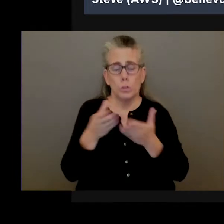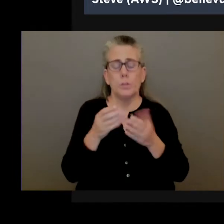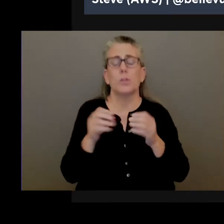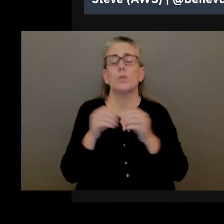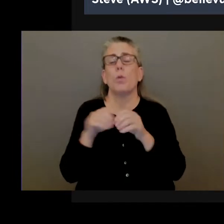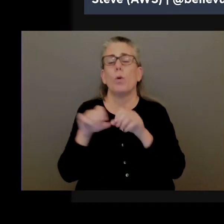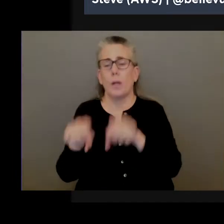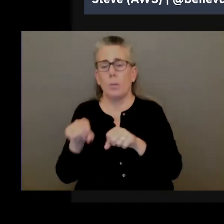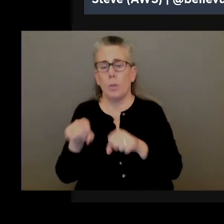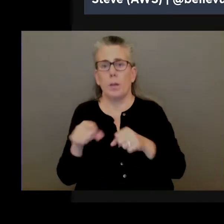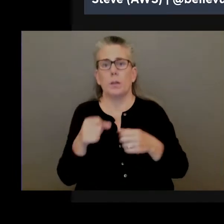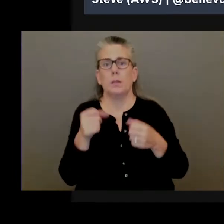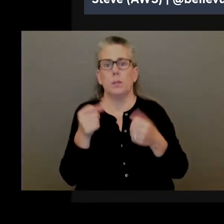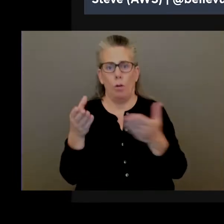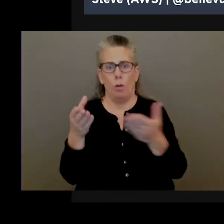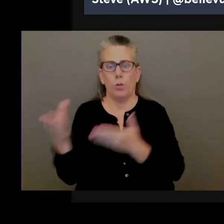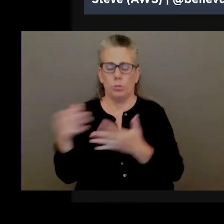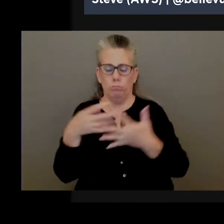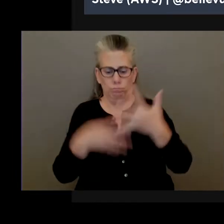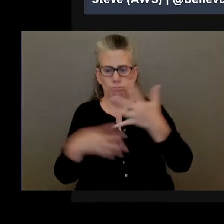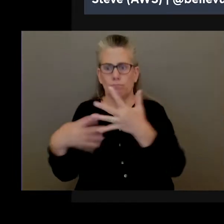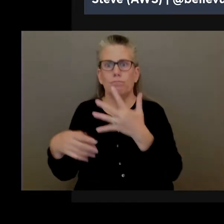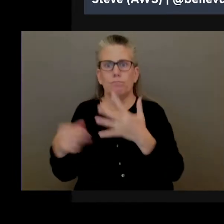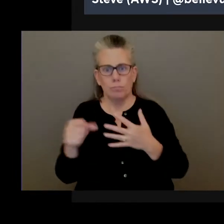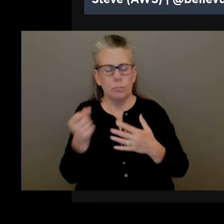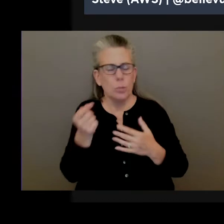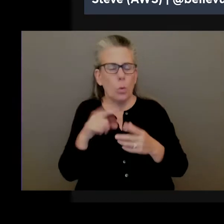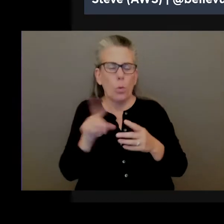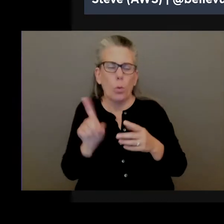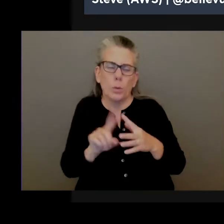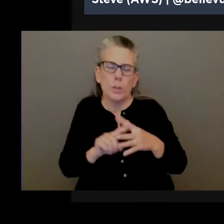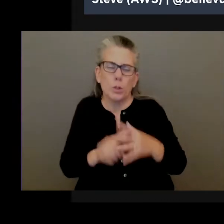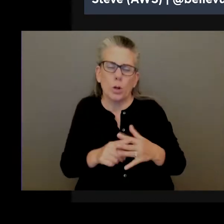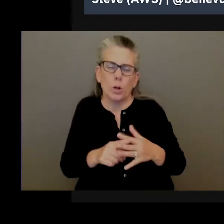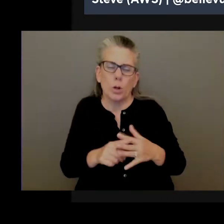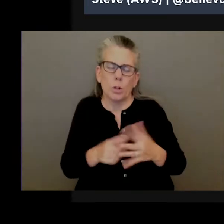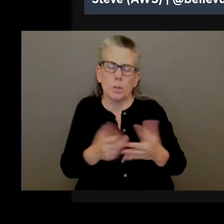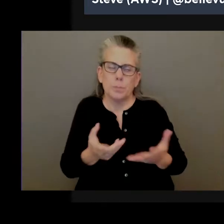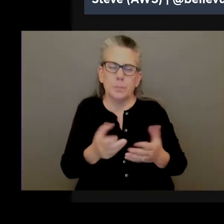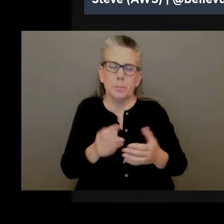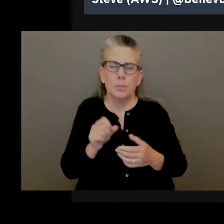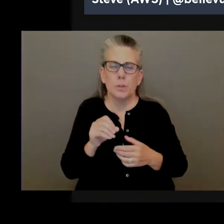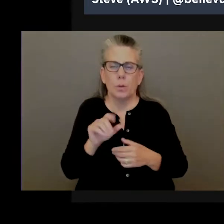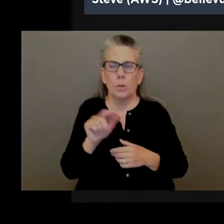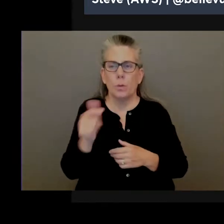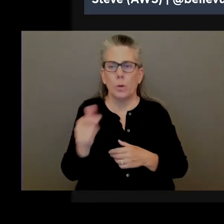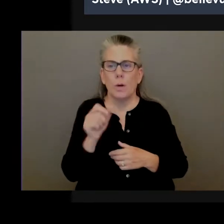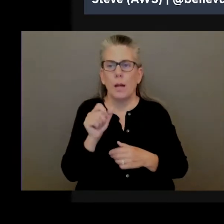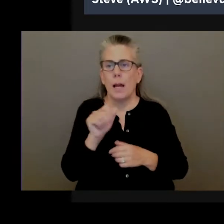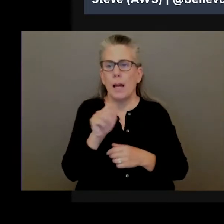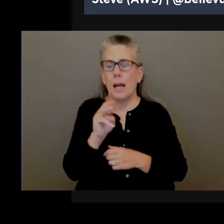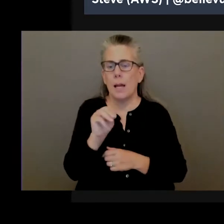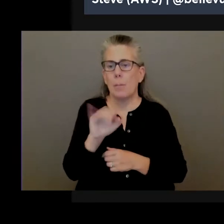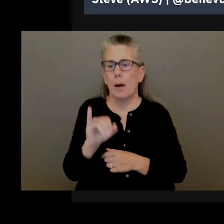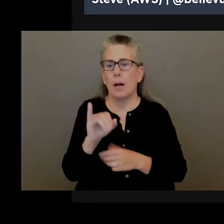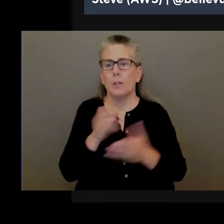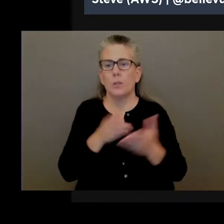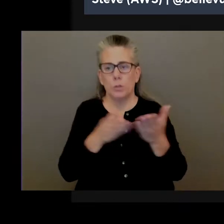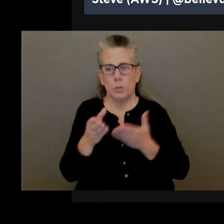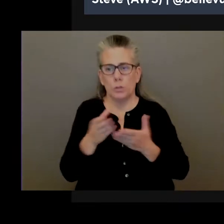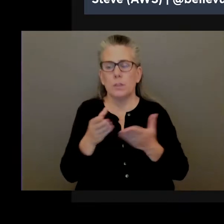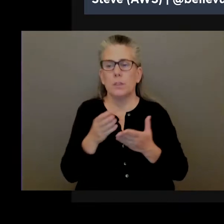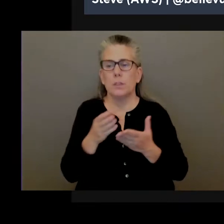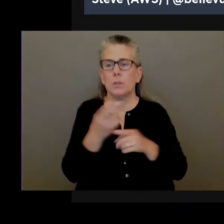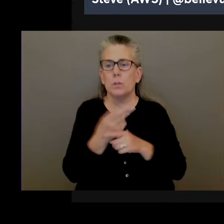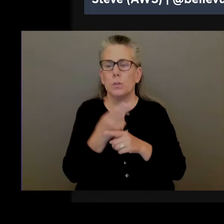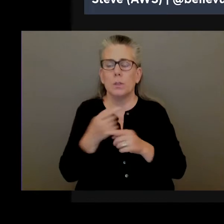first? Yeah, and I think AI managed services works great, right? But again, sometimes the customers comes and